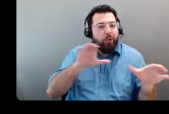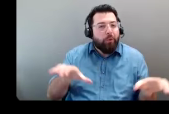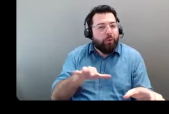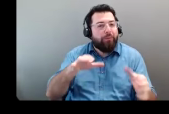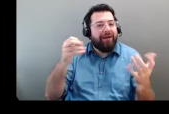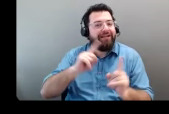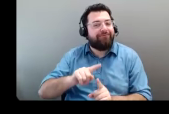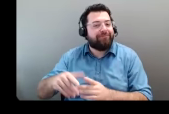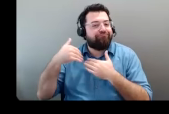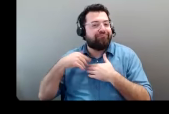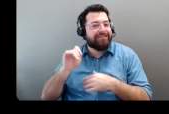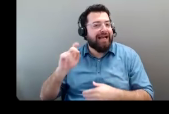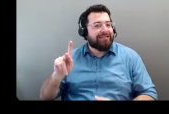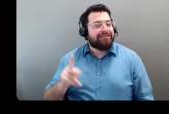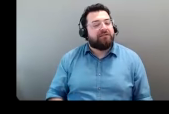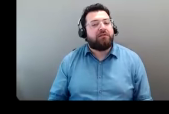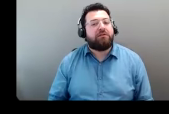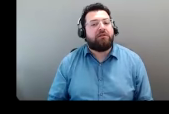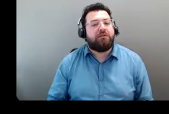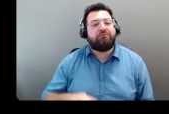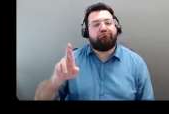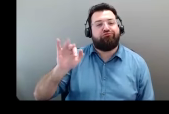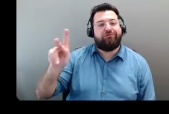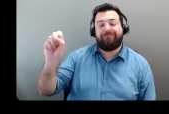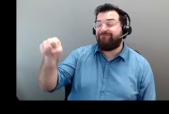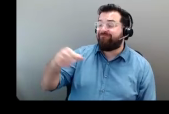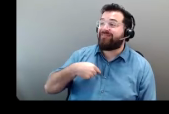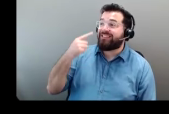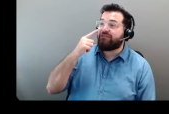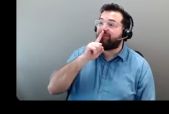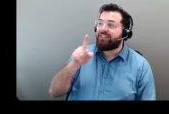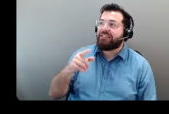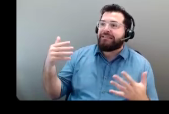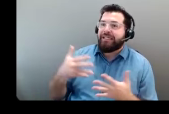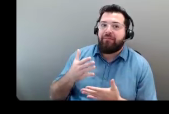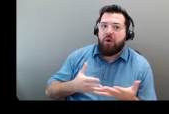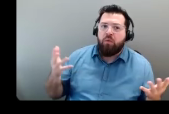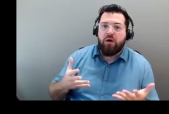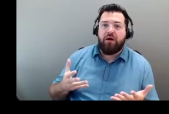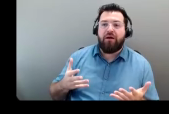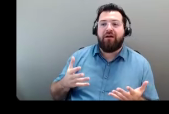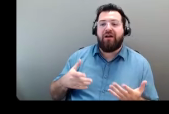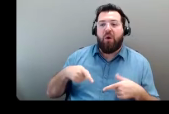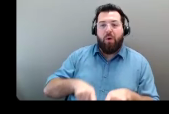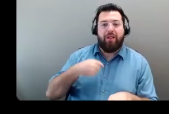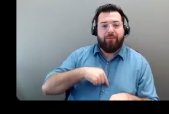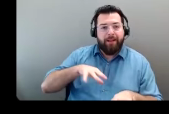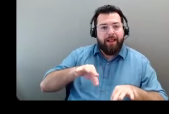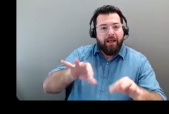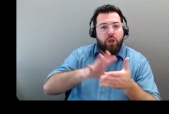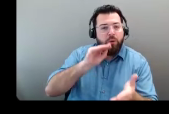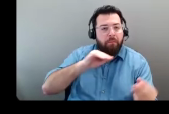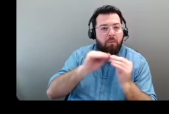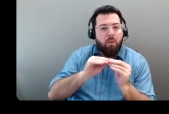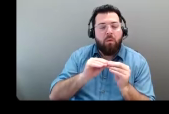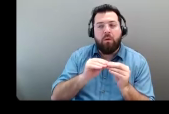Yeah, It's like, yeah, I think what's scary is, like, as you learn more about it, I think we've had these little, like, this is where the nod to these chats